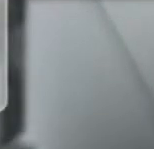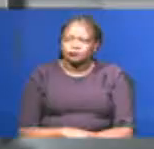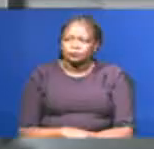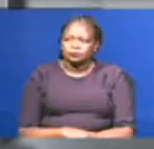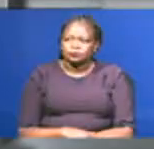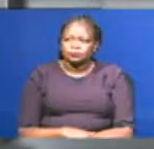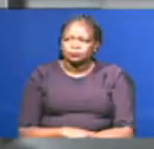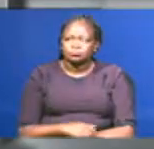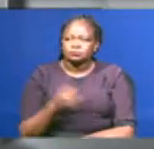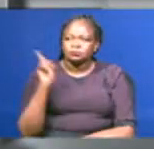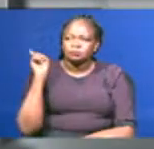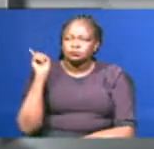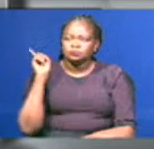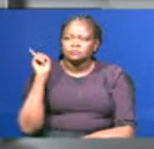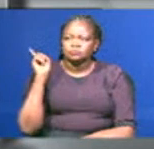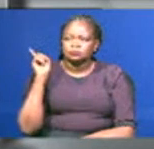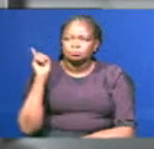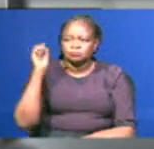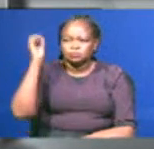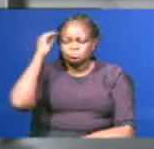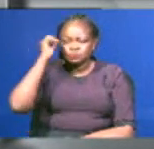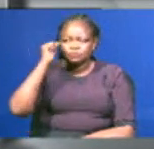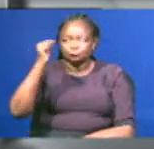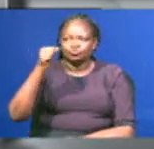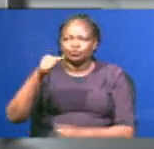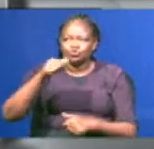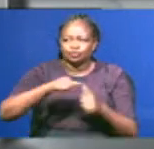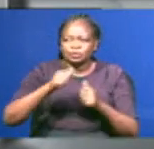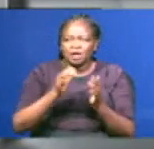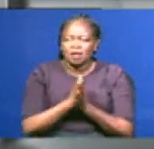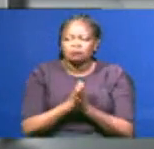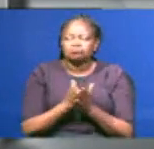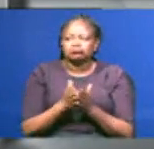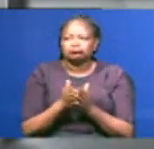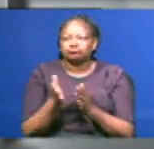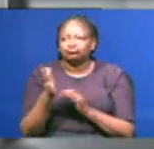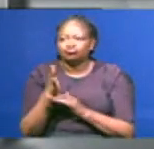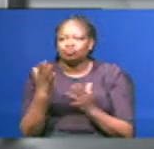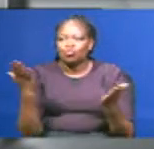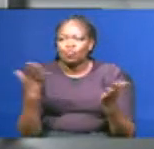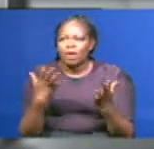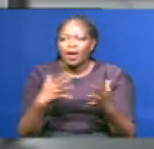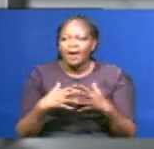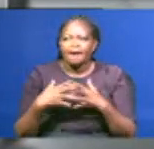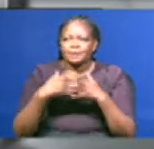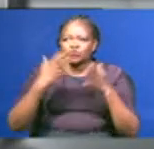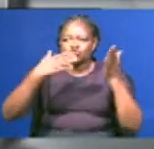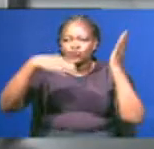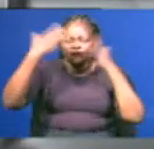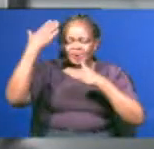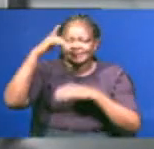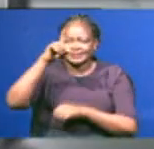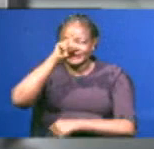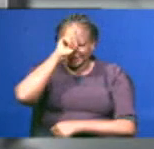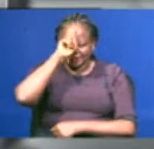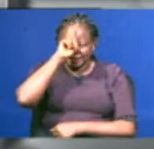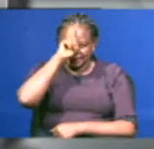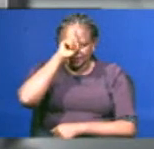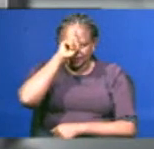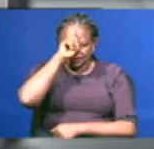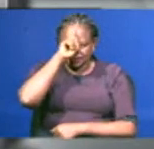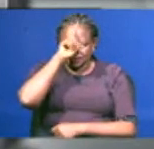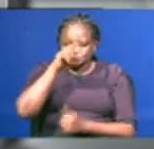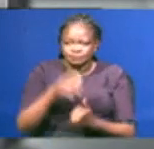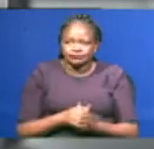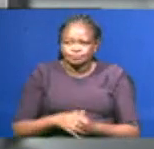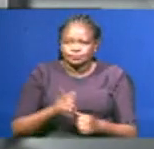Kamuthi Munyi studied political science and diplomacy at the American University in Cairo, Egypt. While as a